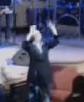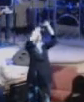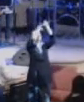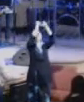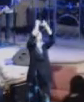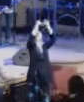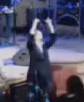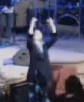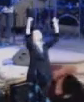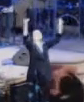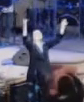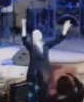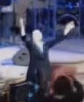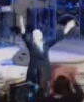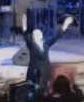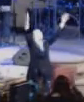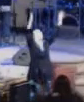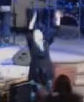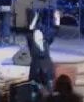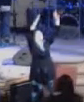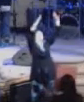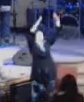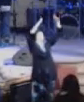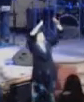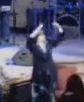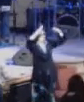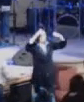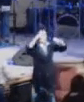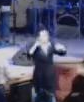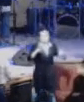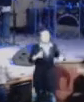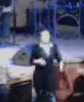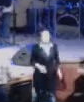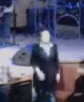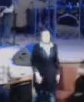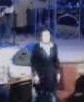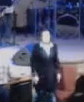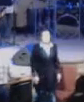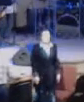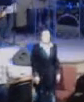of heaven. I